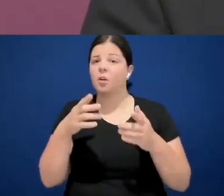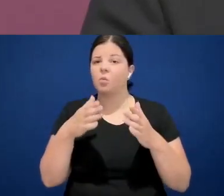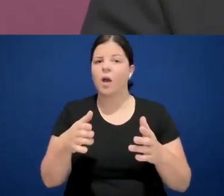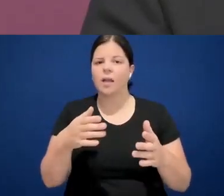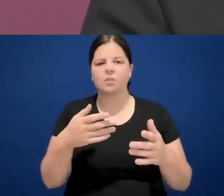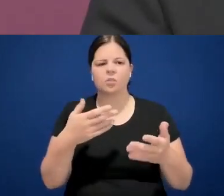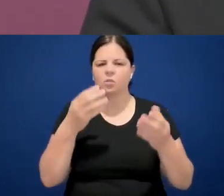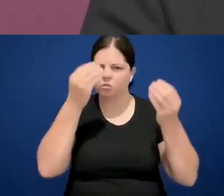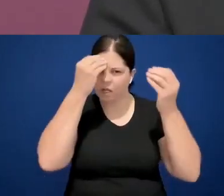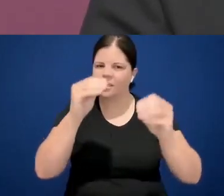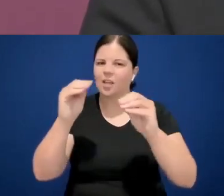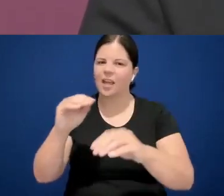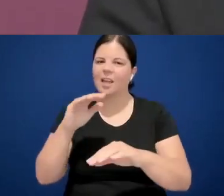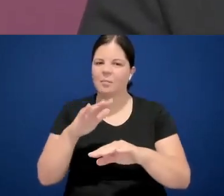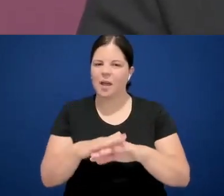prevention education.